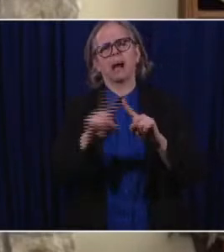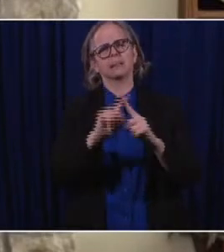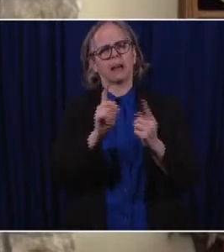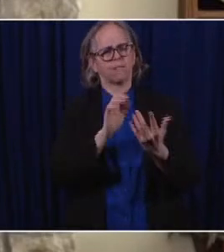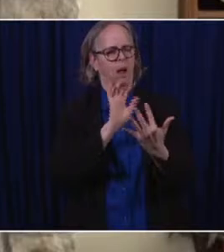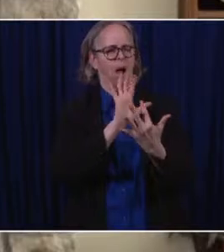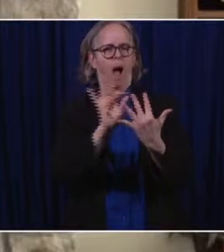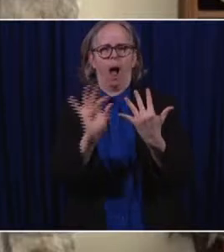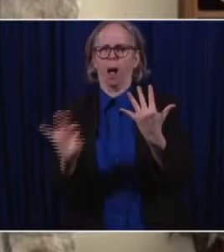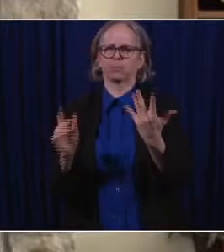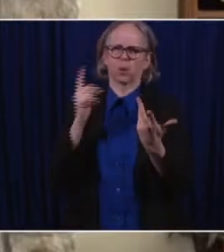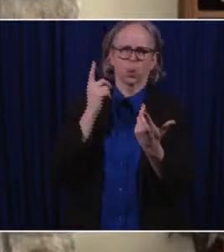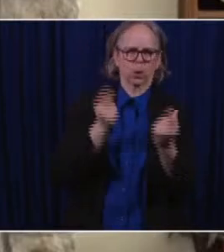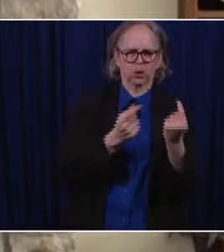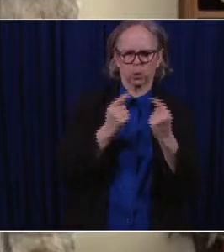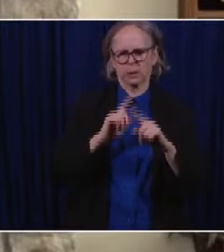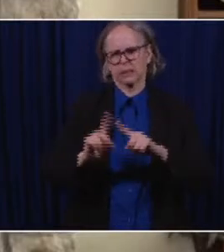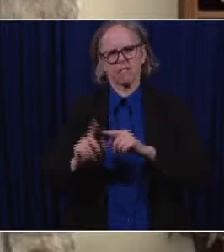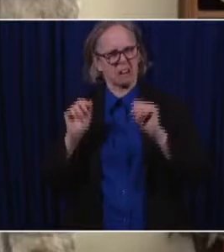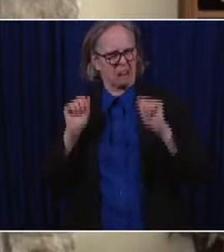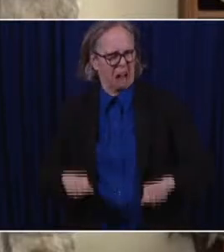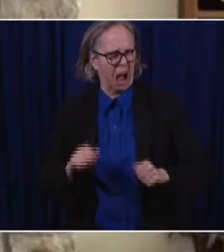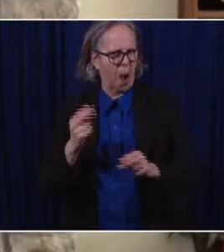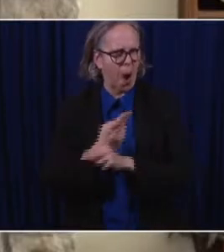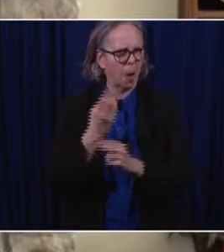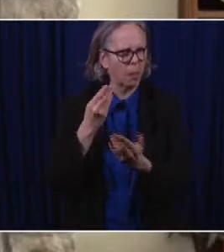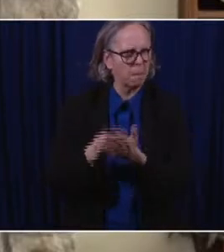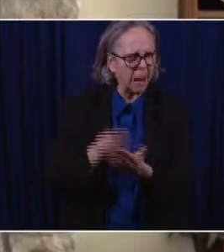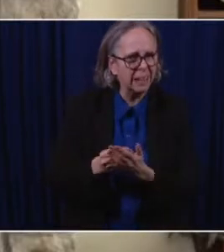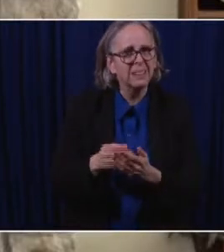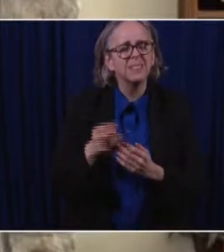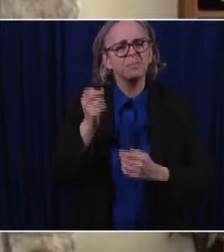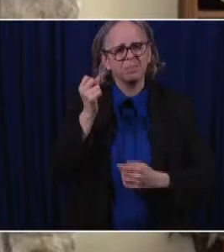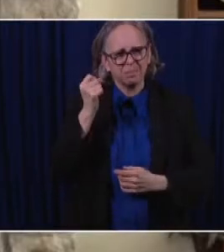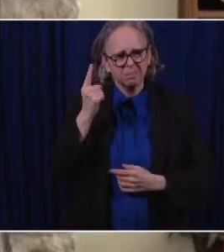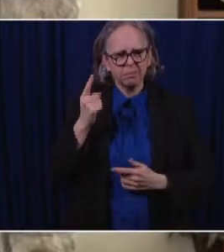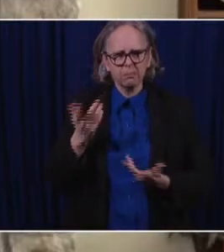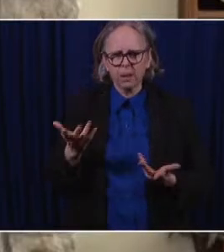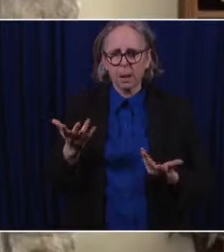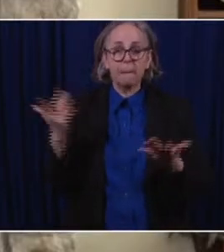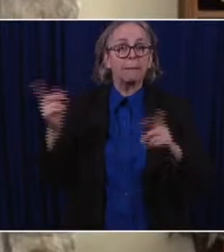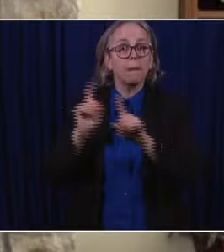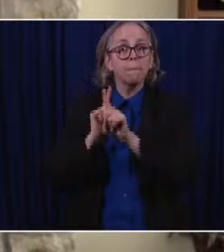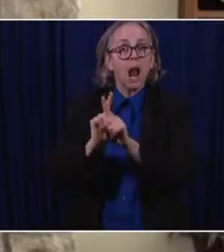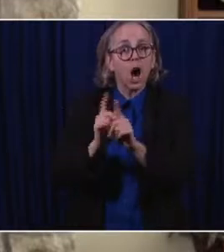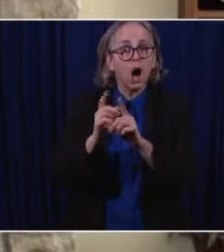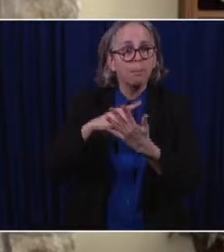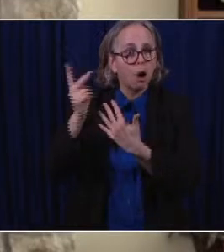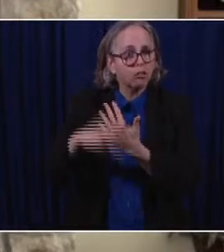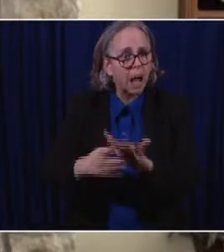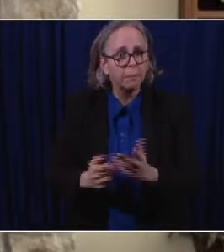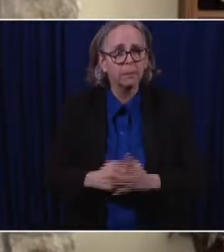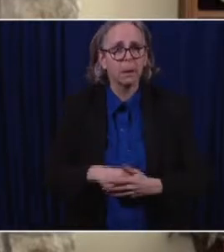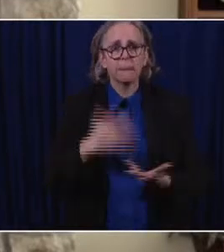be spent. It can be spent on mentors. It can be spent on summer school. It can be spent